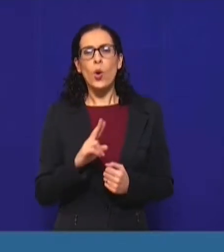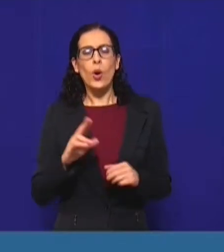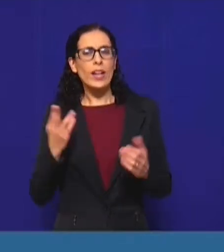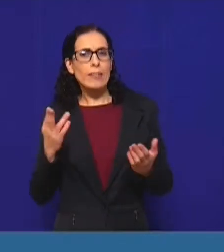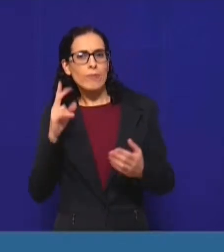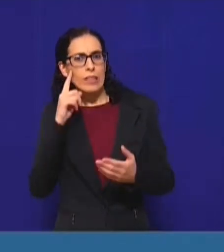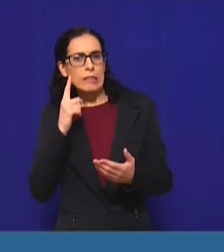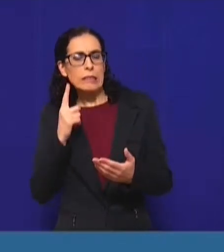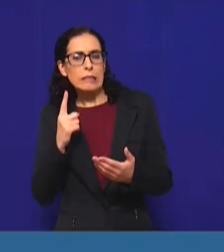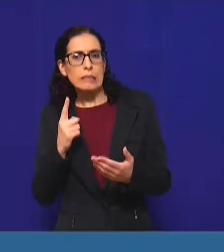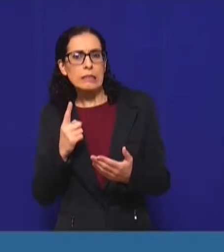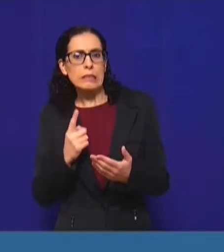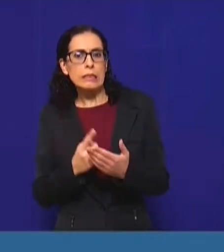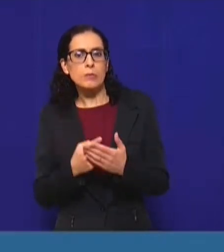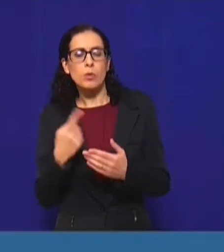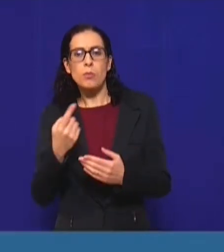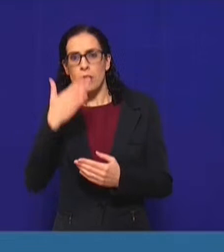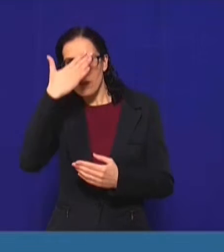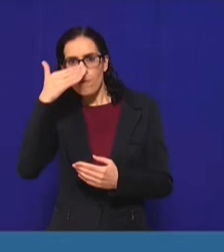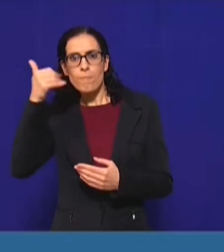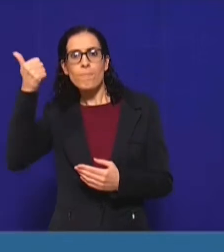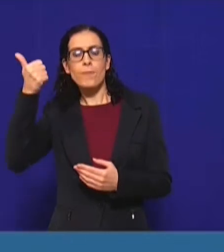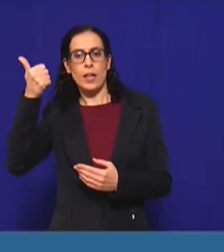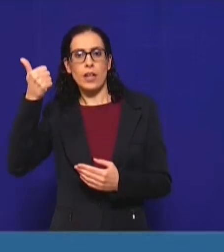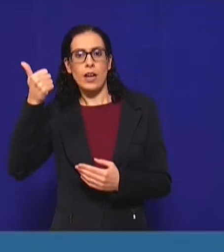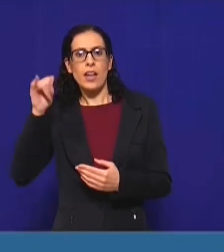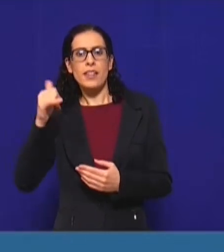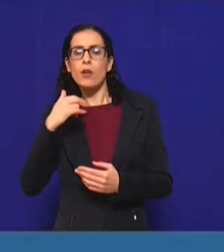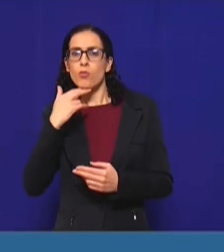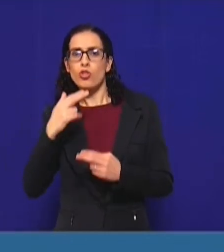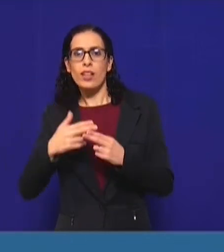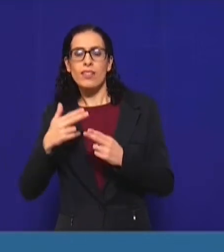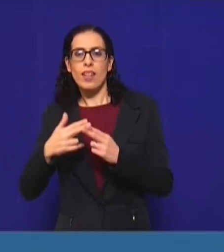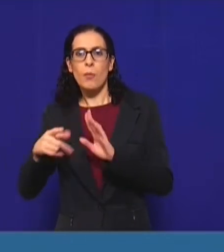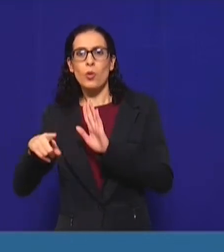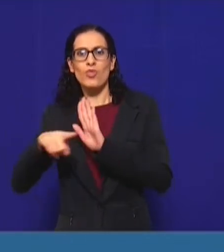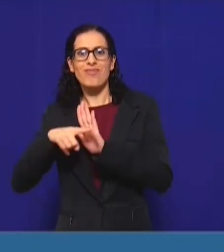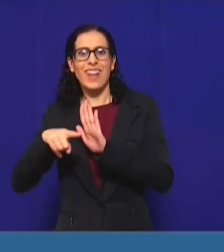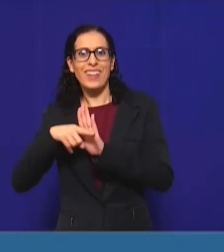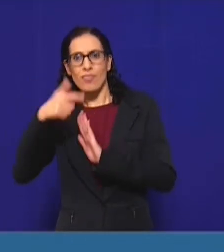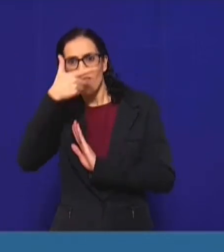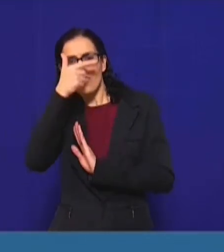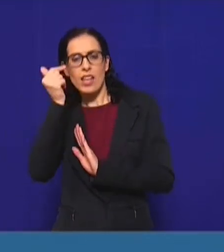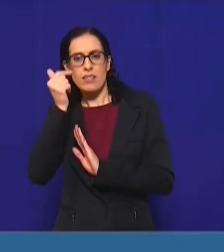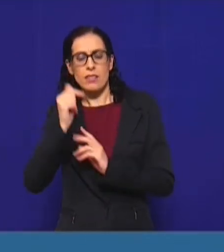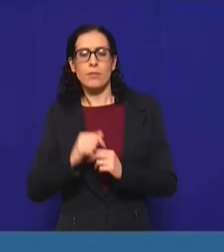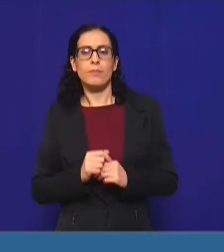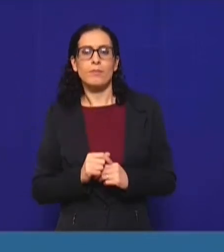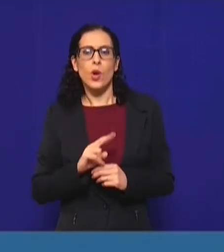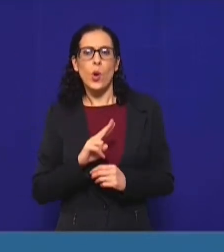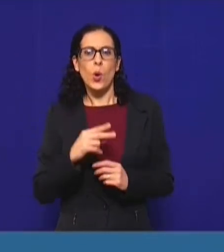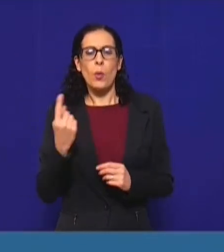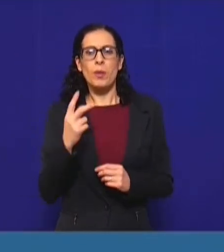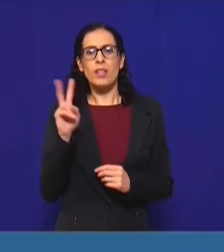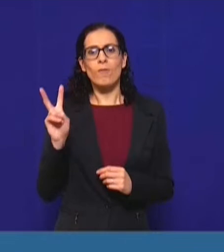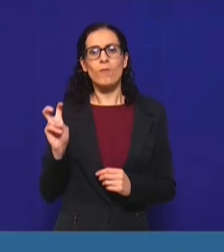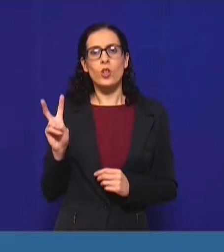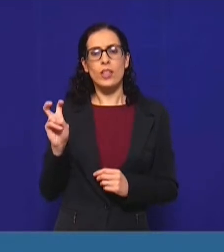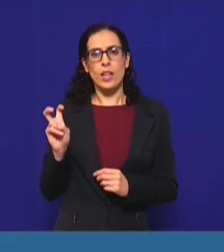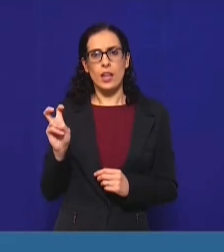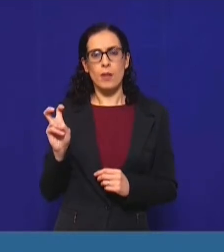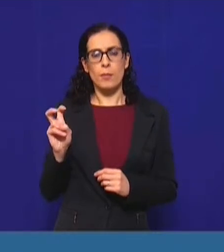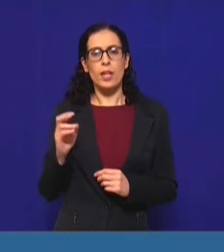determinati n-numri ta' minfiq jekk issa mhux qed isir in-negative testing. U l-aħħar mistoqsija l-vulnerabbli qed jingħataw